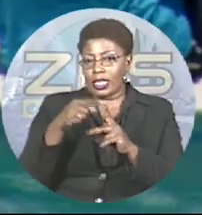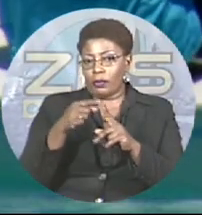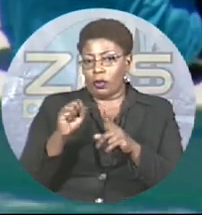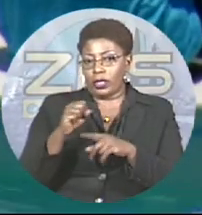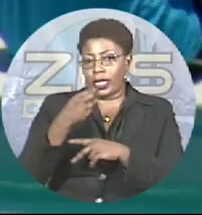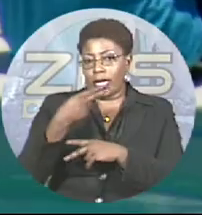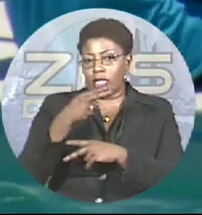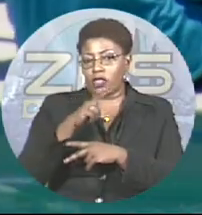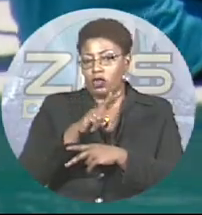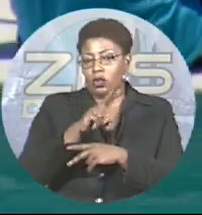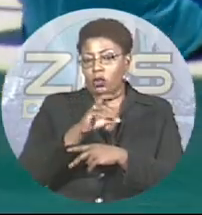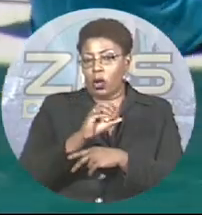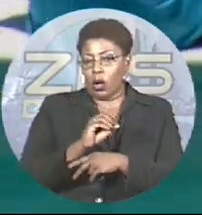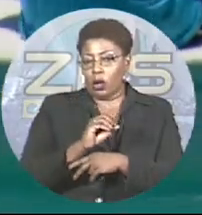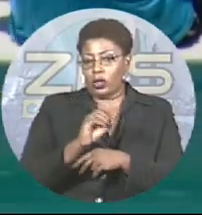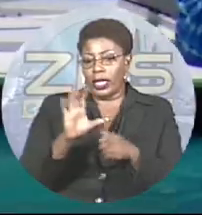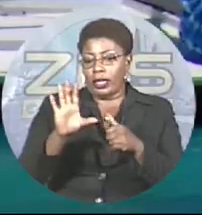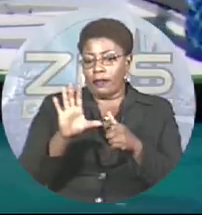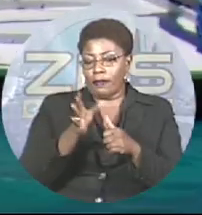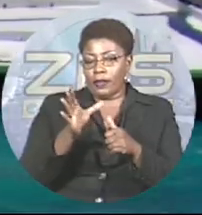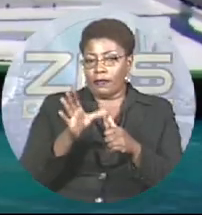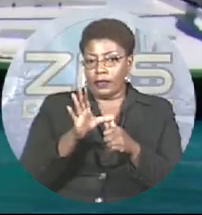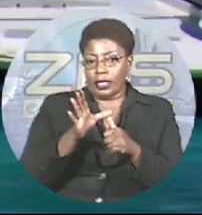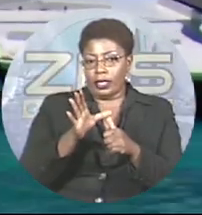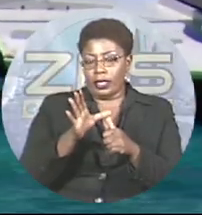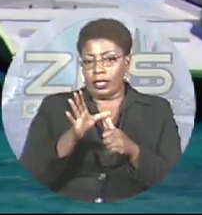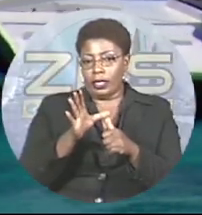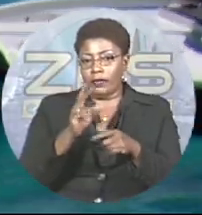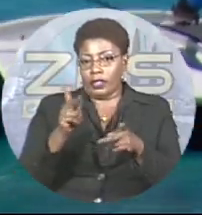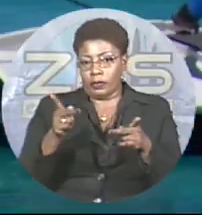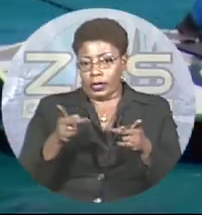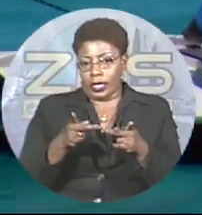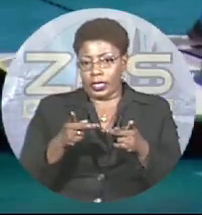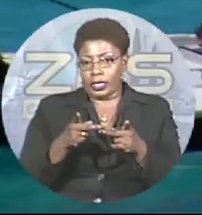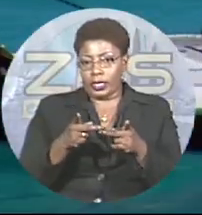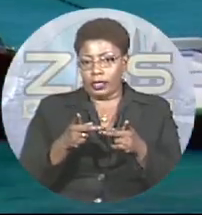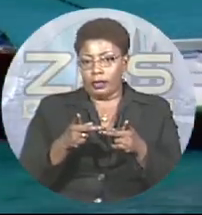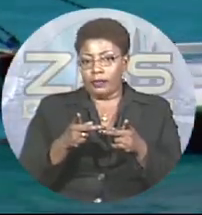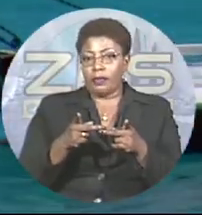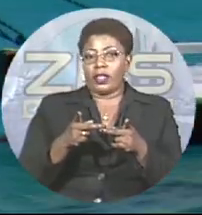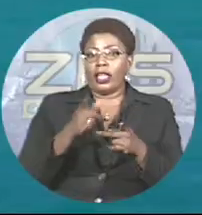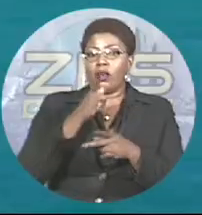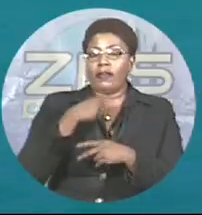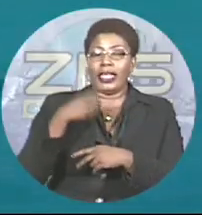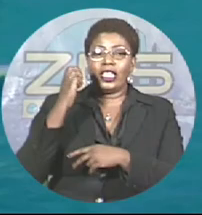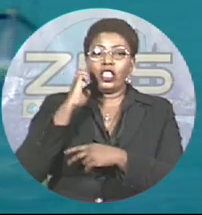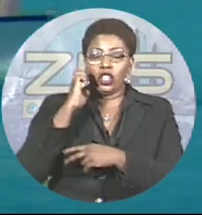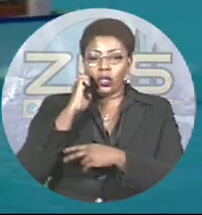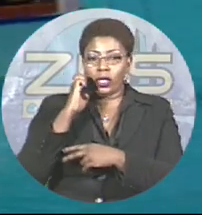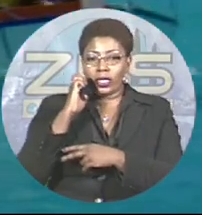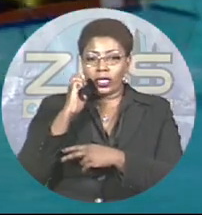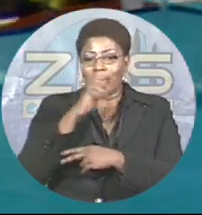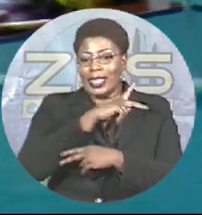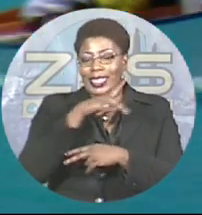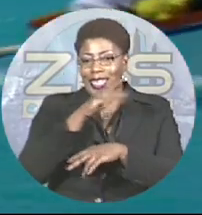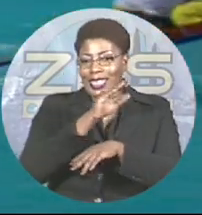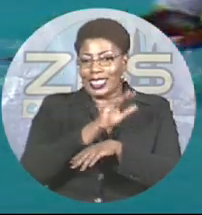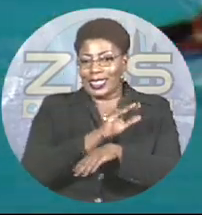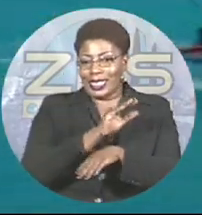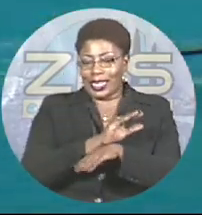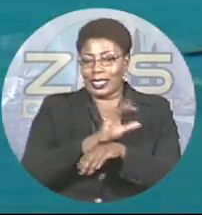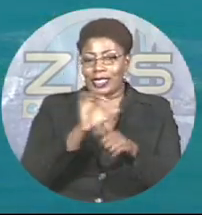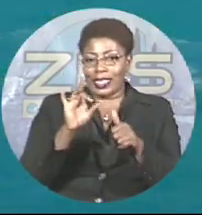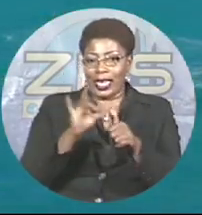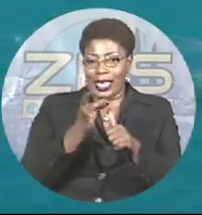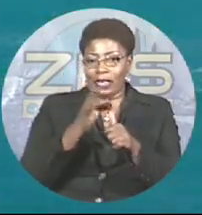H2O, sixth place, 13 points. Lady Eunice also had 13 points for a seventh place finish. King and Knights came in